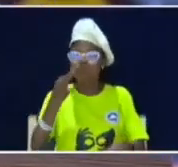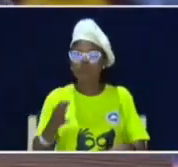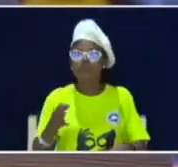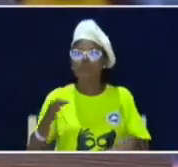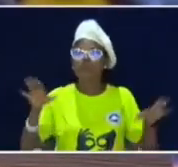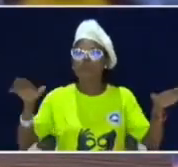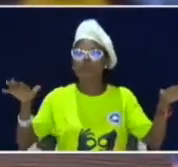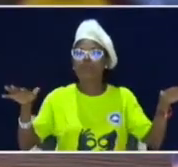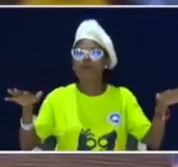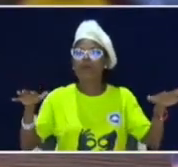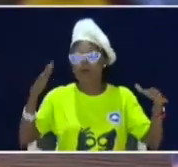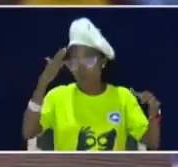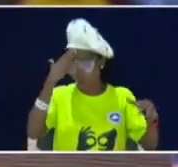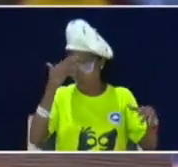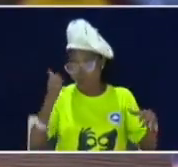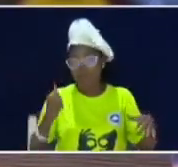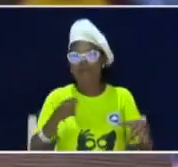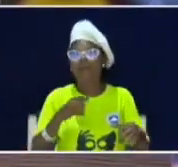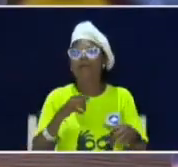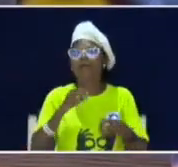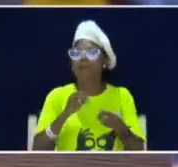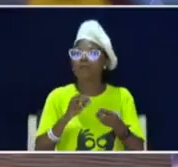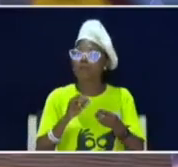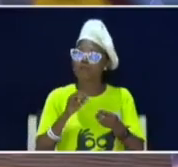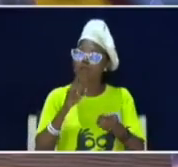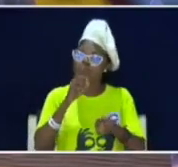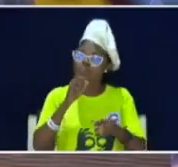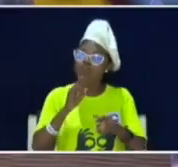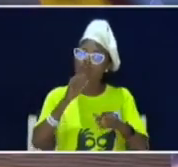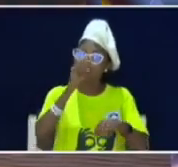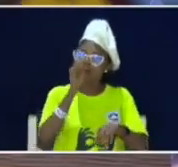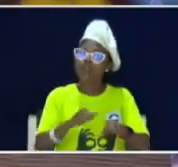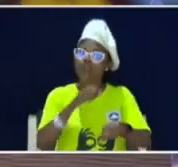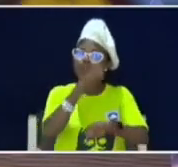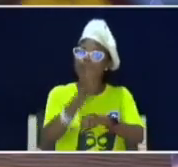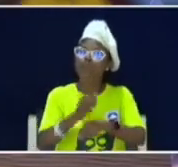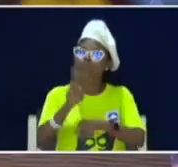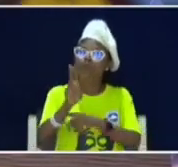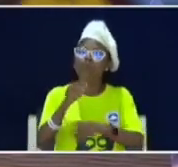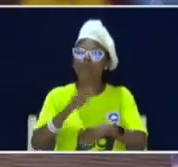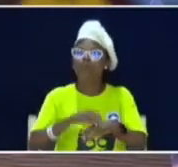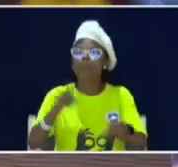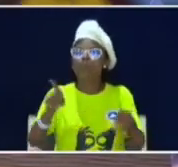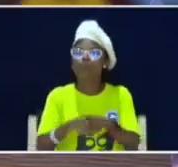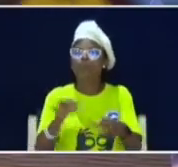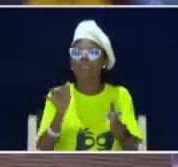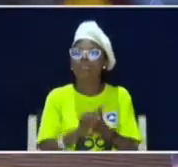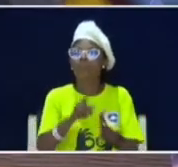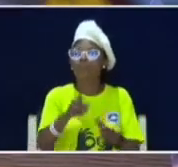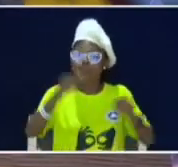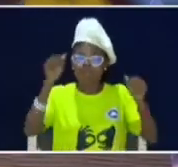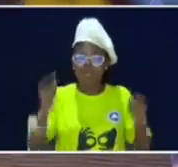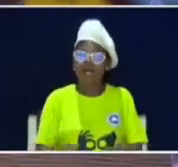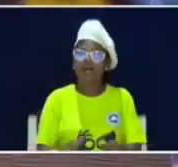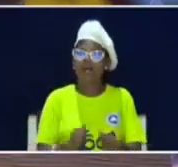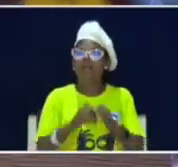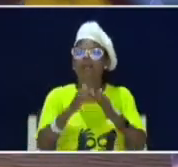Why should I mount up on eagle's wing number 5? So that you can fly so high in life and in